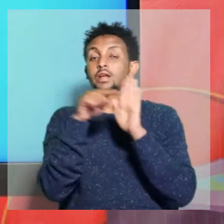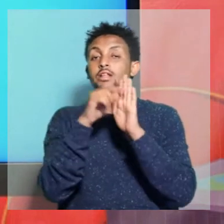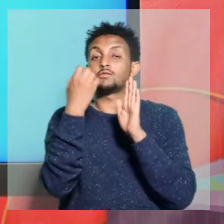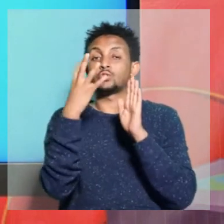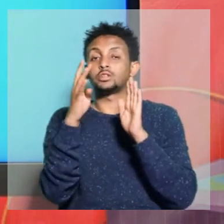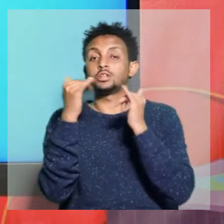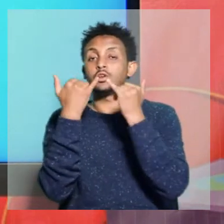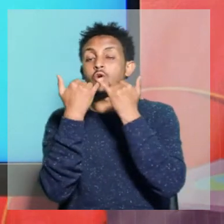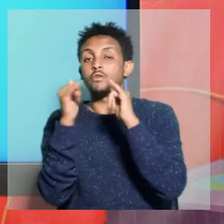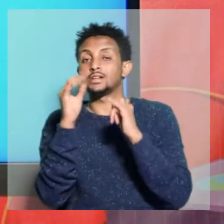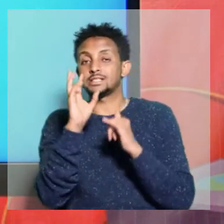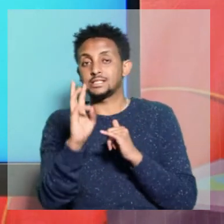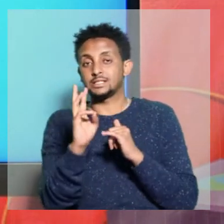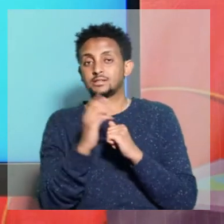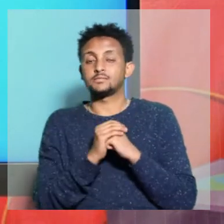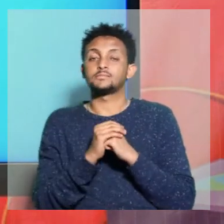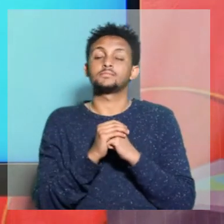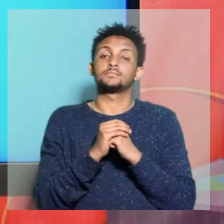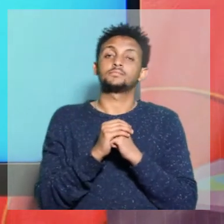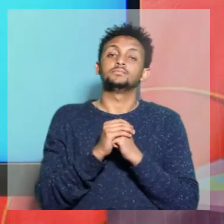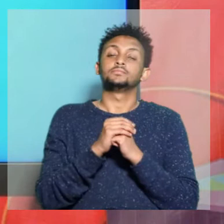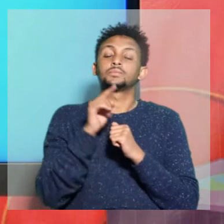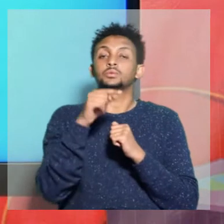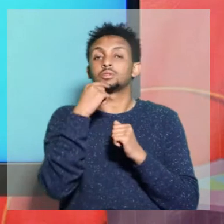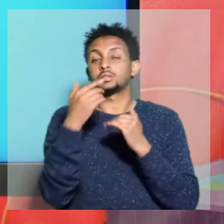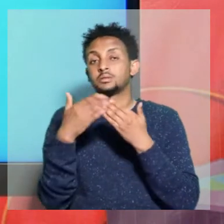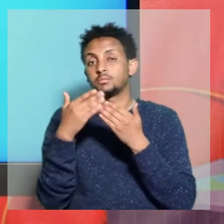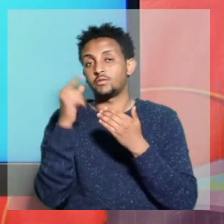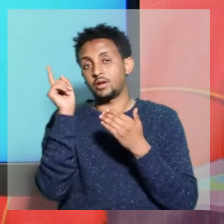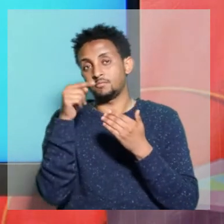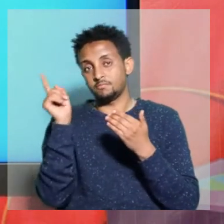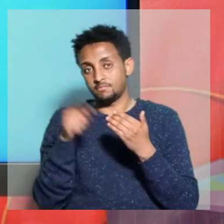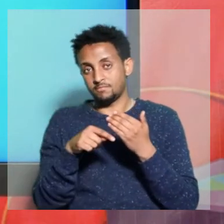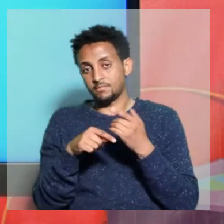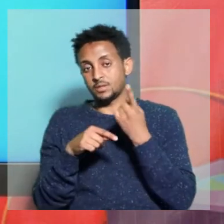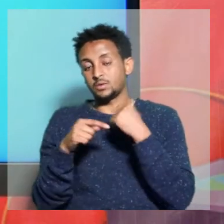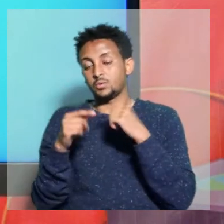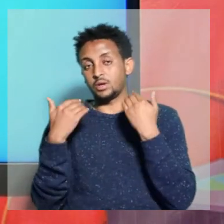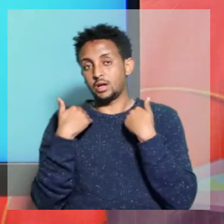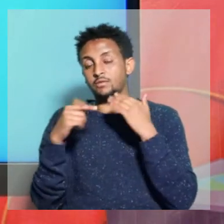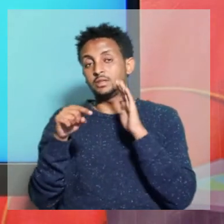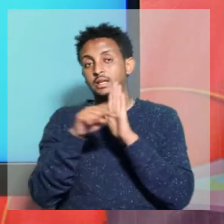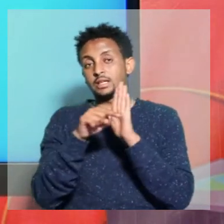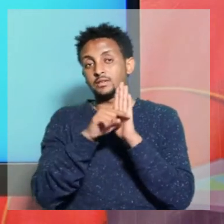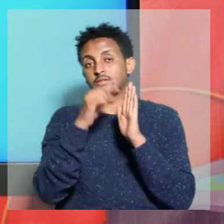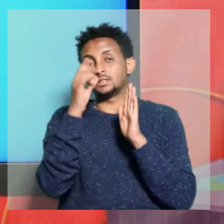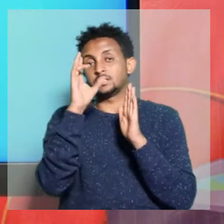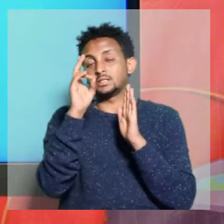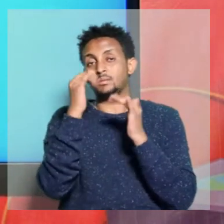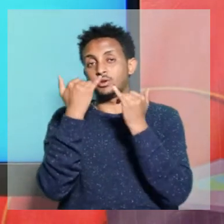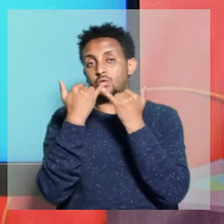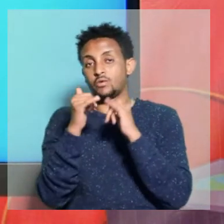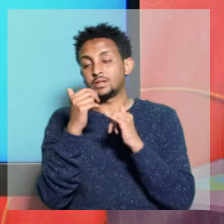negative 14 over 6. When you simplify this, you can have negative 7